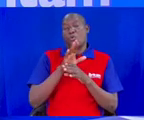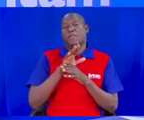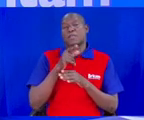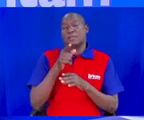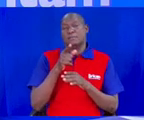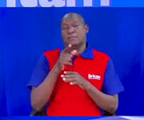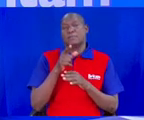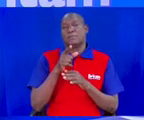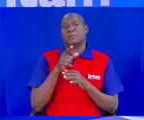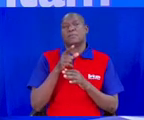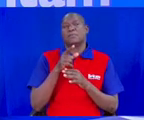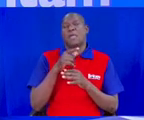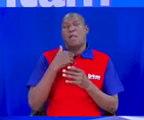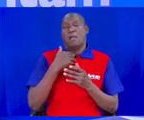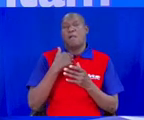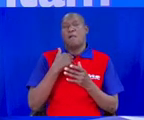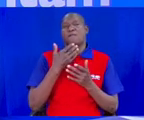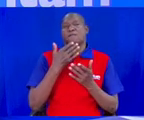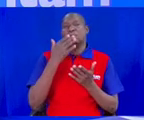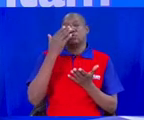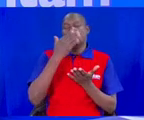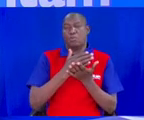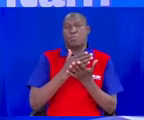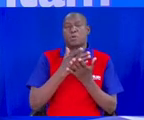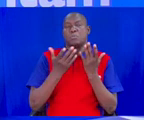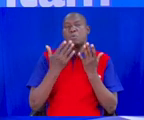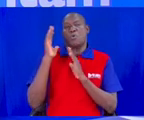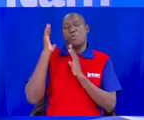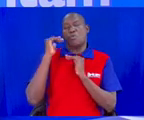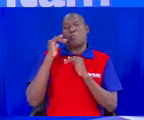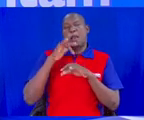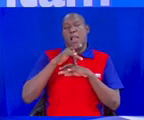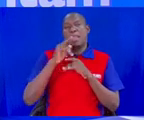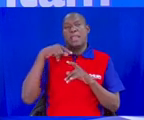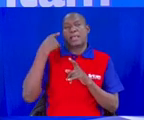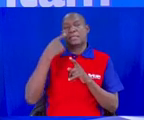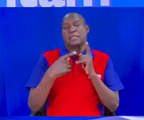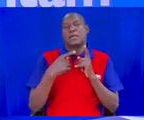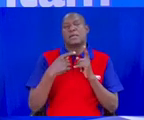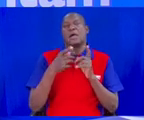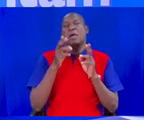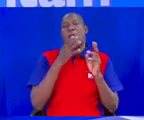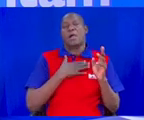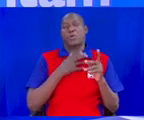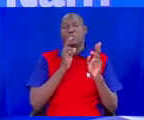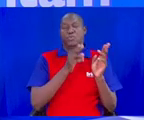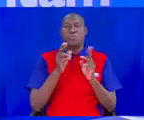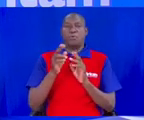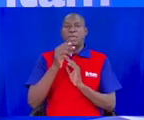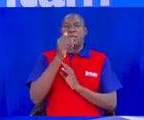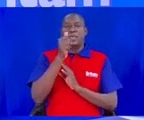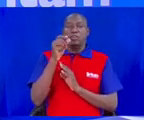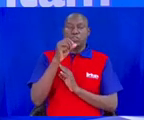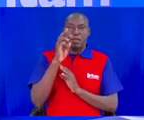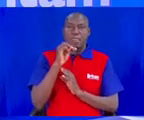pandemic comes to a close, hopefully in early next year, as we then hold our normal AGM